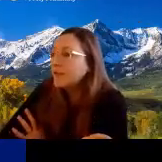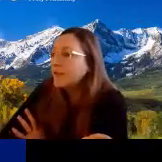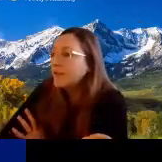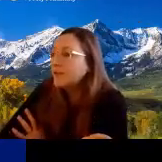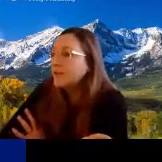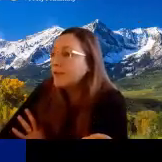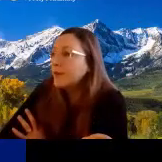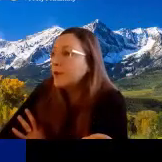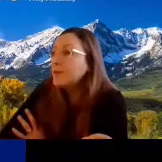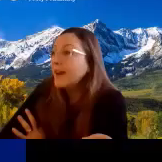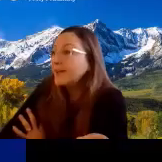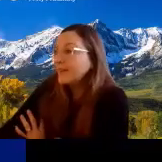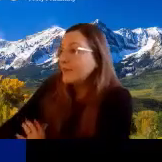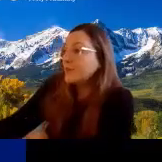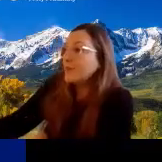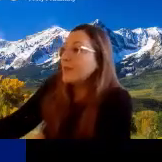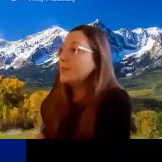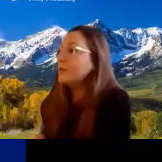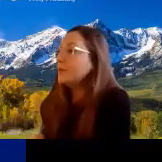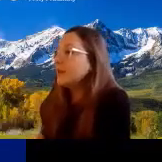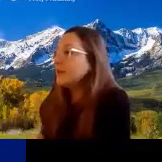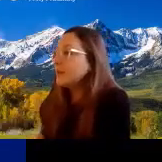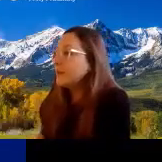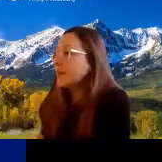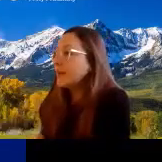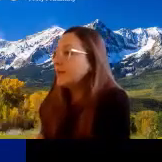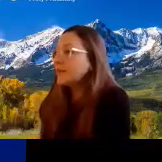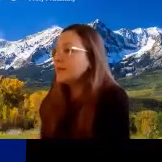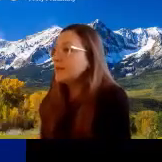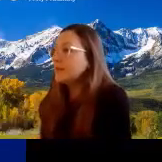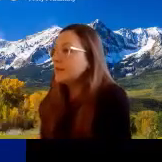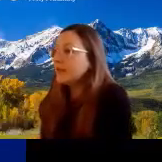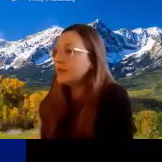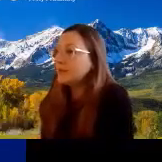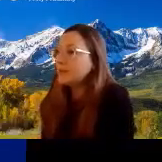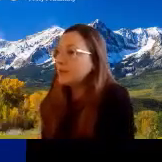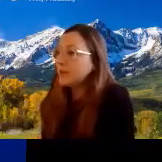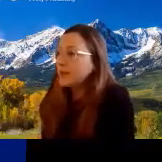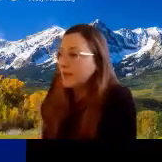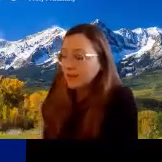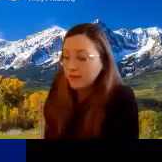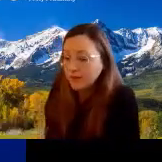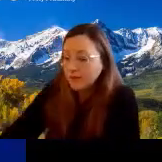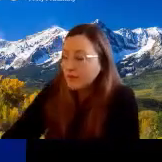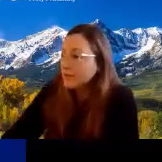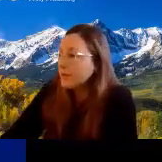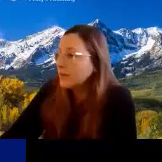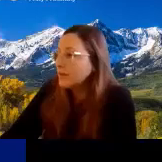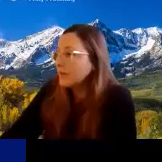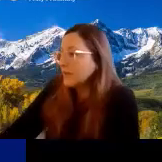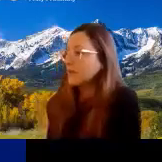Okay. Oh, yeah, you can totally unmute. Let me find you, Heather, and I will get you unmuted.